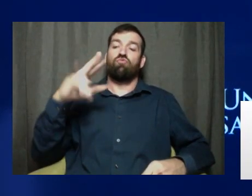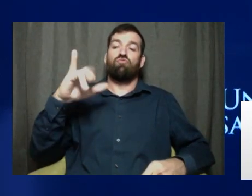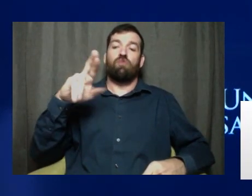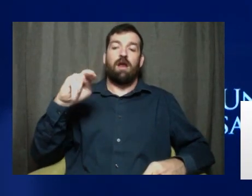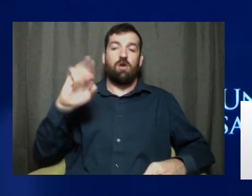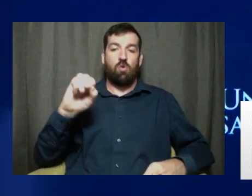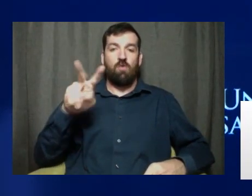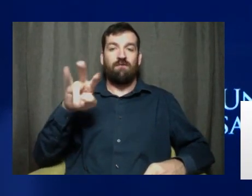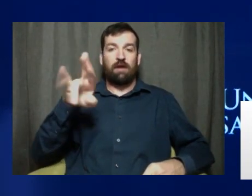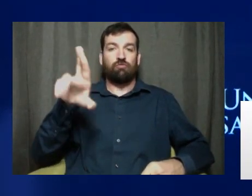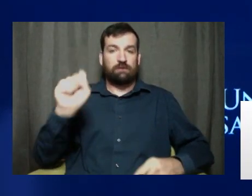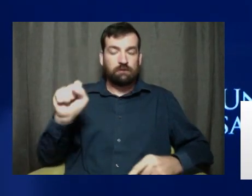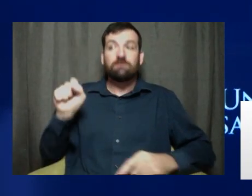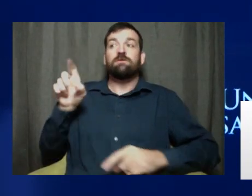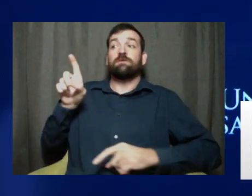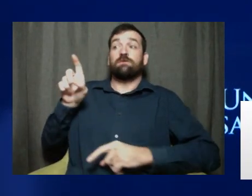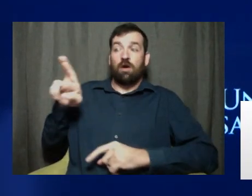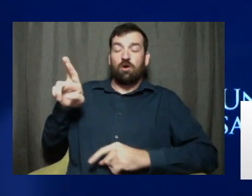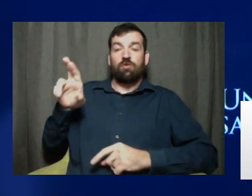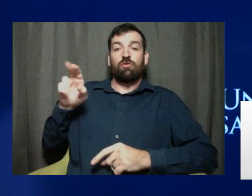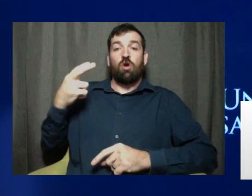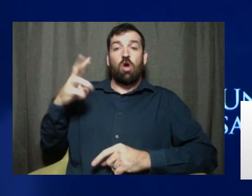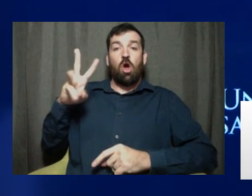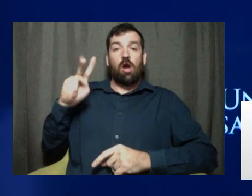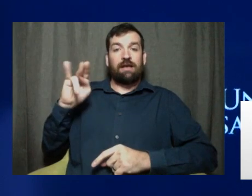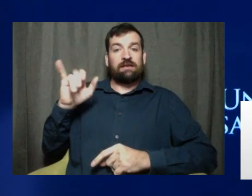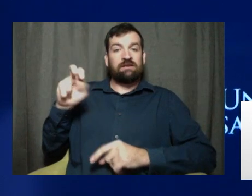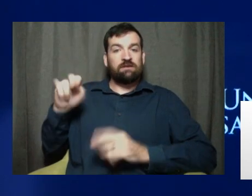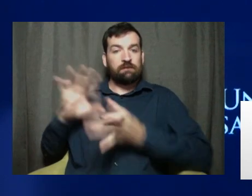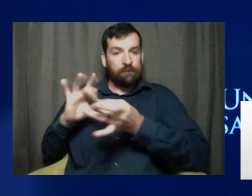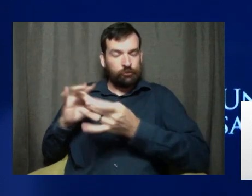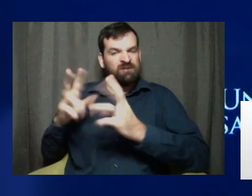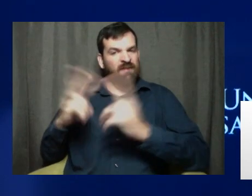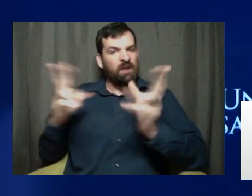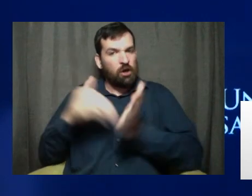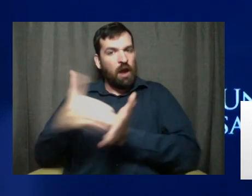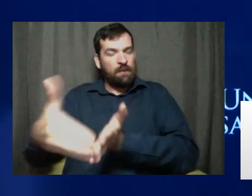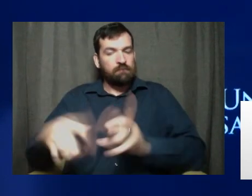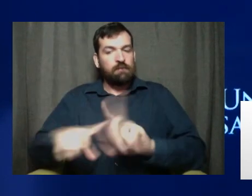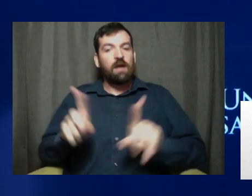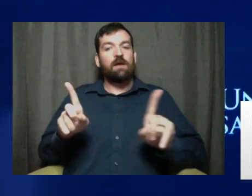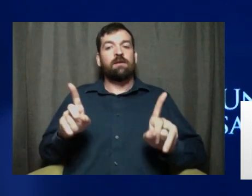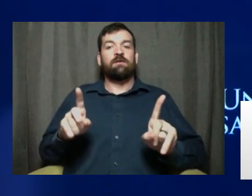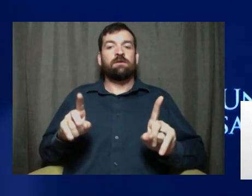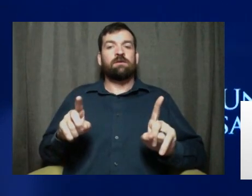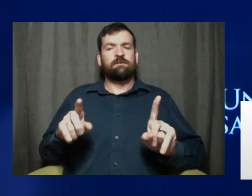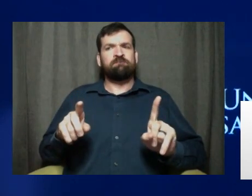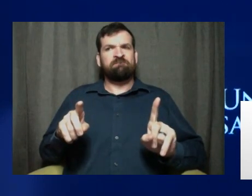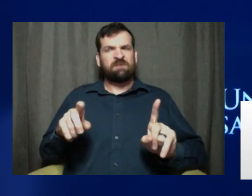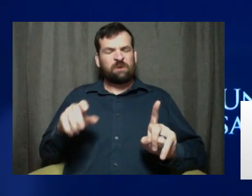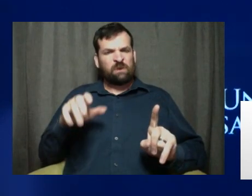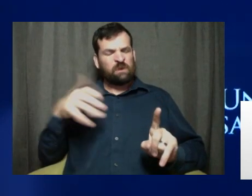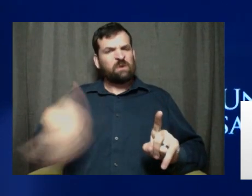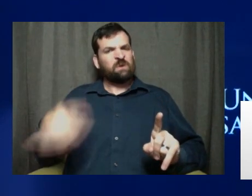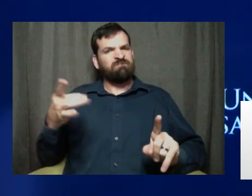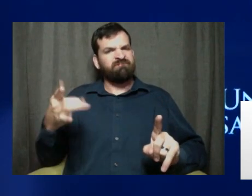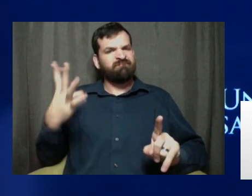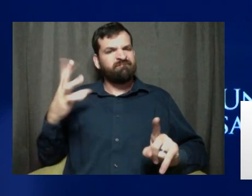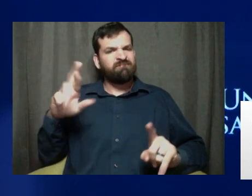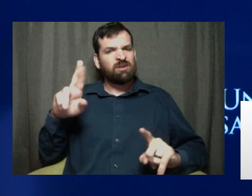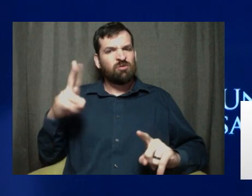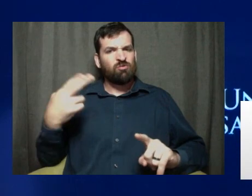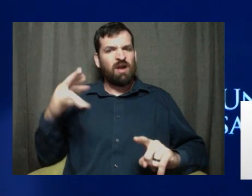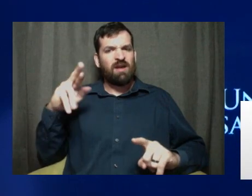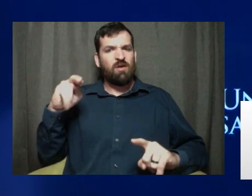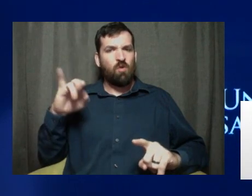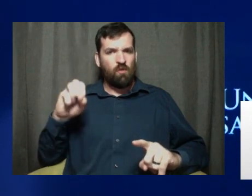Hawkinson, as the ID expert, can tell you is super common, but it has definitely been kind of a pretty nasty strain of rhinovirus that's run around and